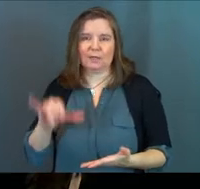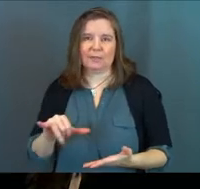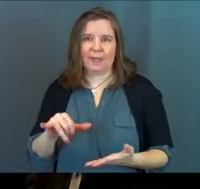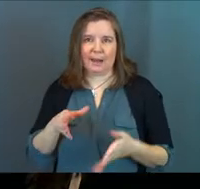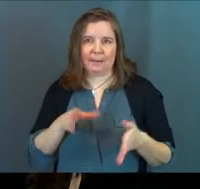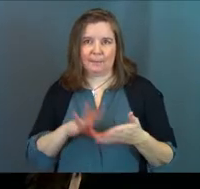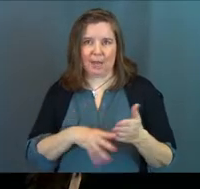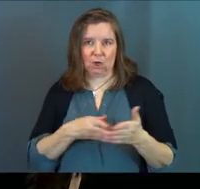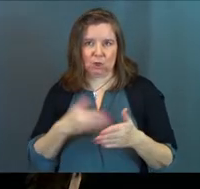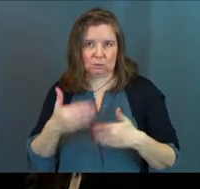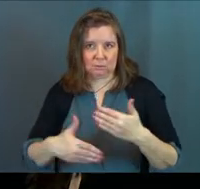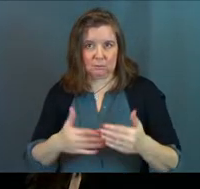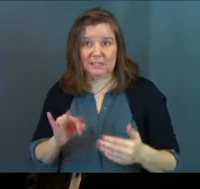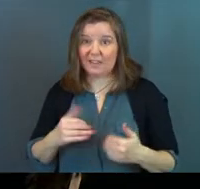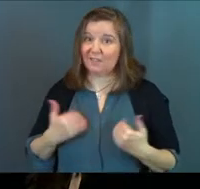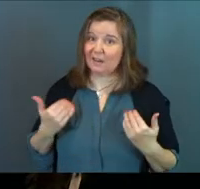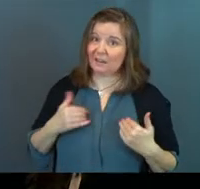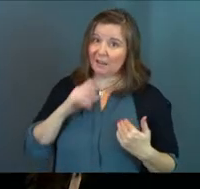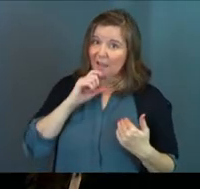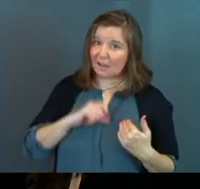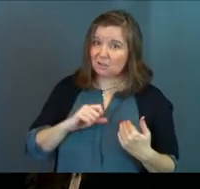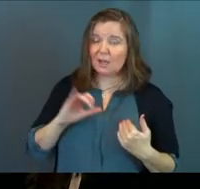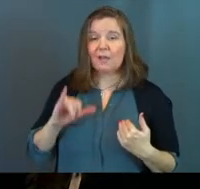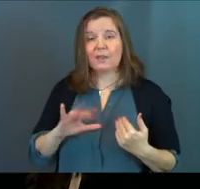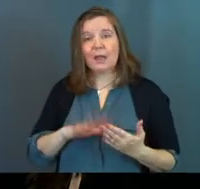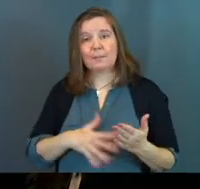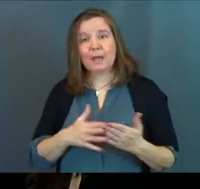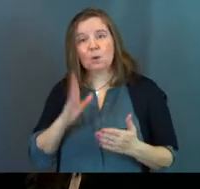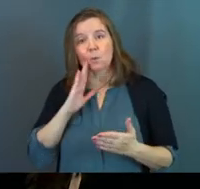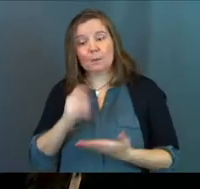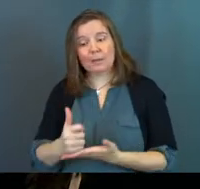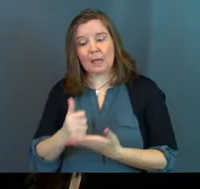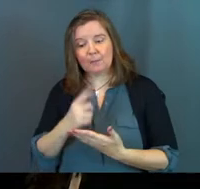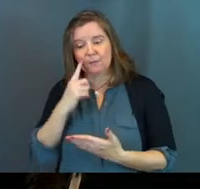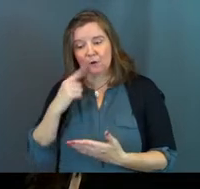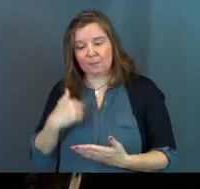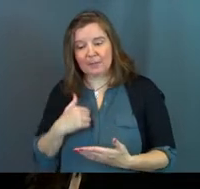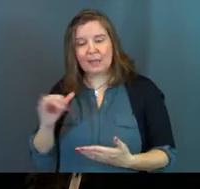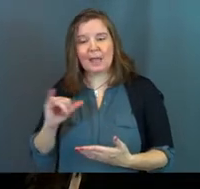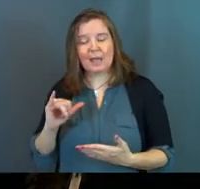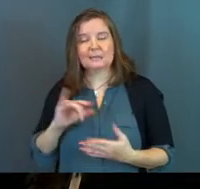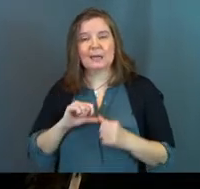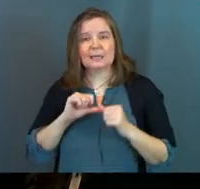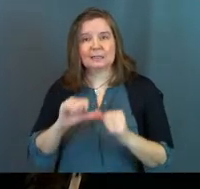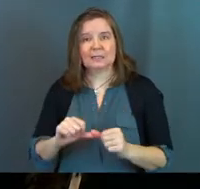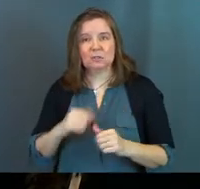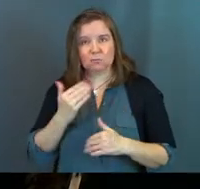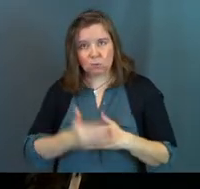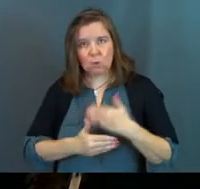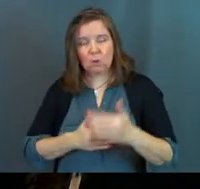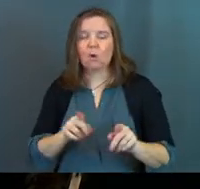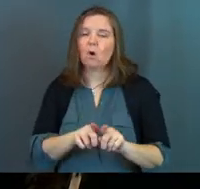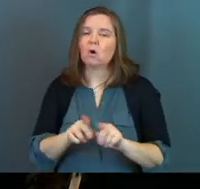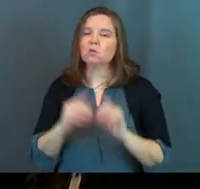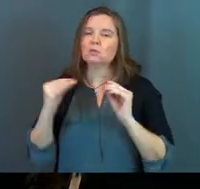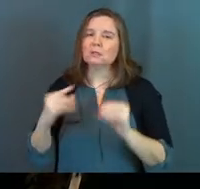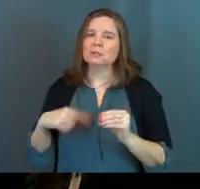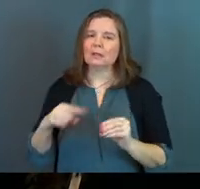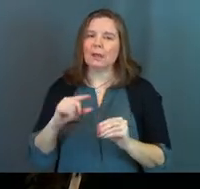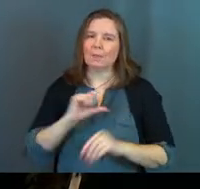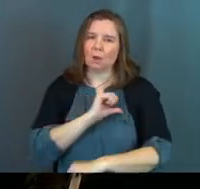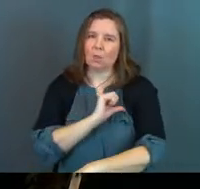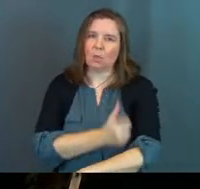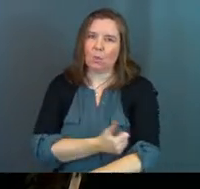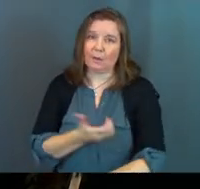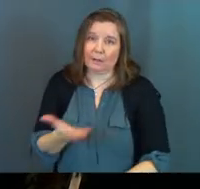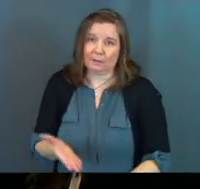that pattern, even at a young age. And that pattern will be helpful for me as I continue to go along. Also, you're teaching them